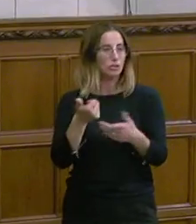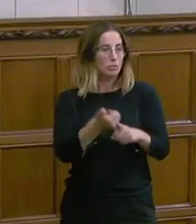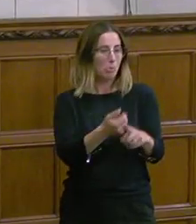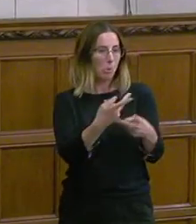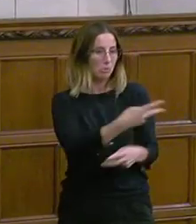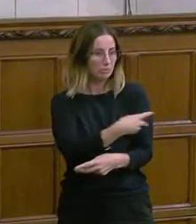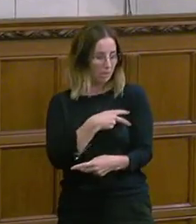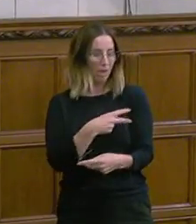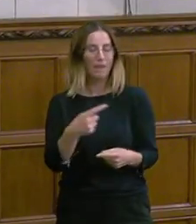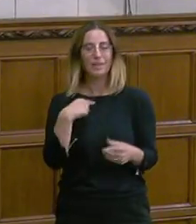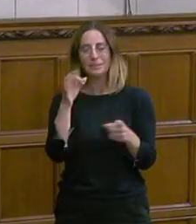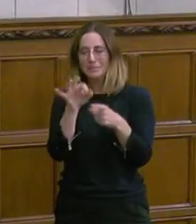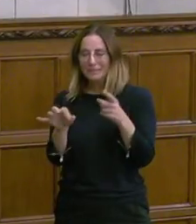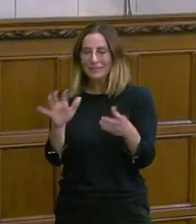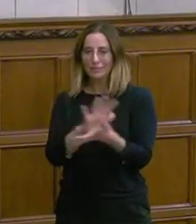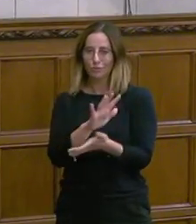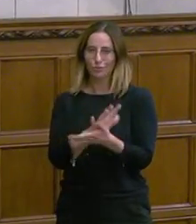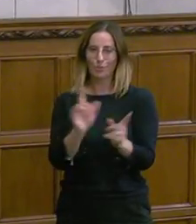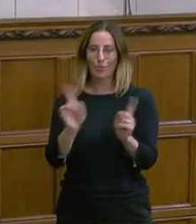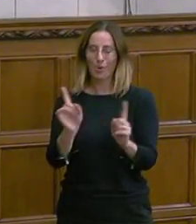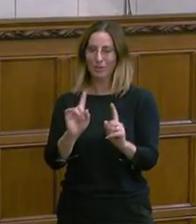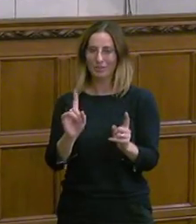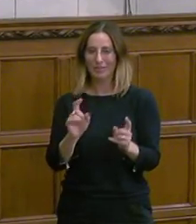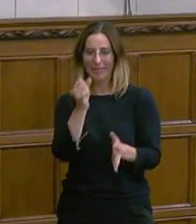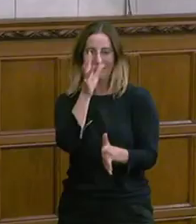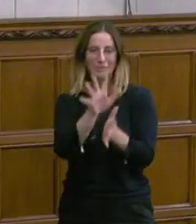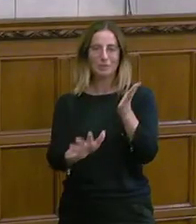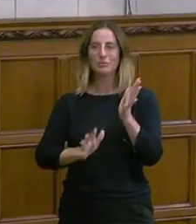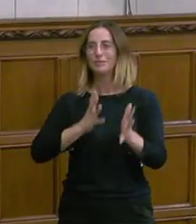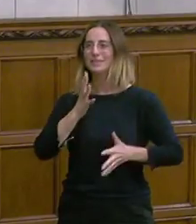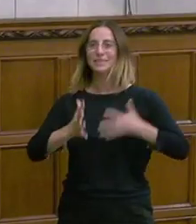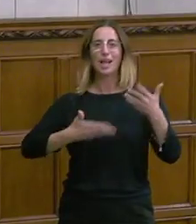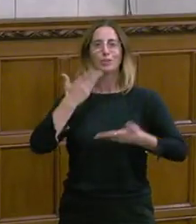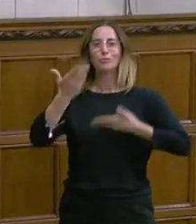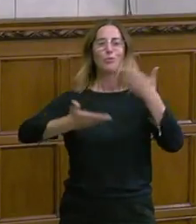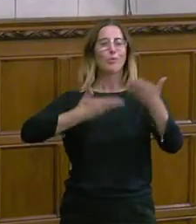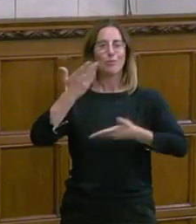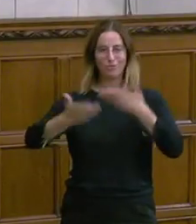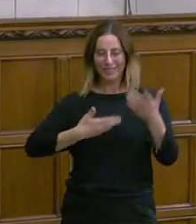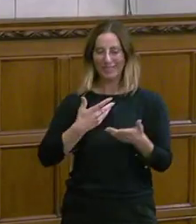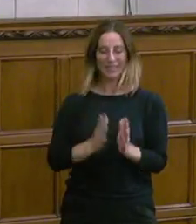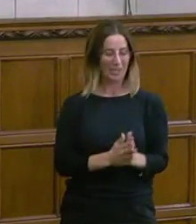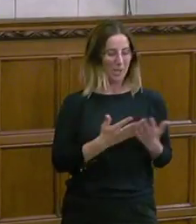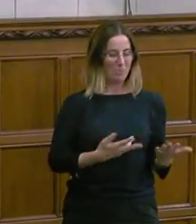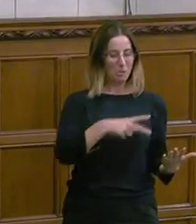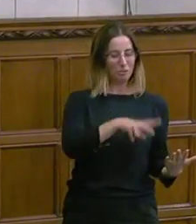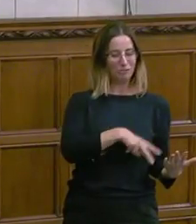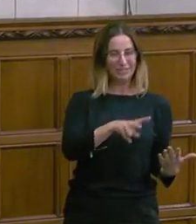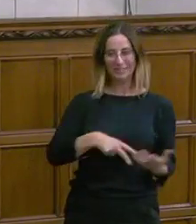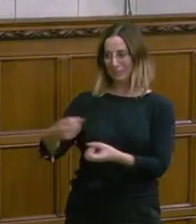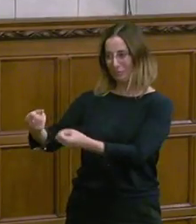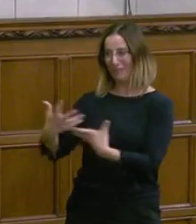I particularly enjoyed the magical experience of a science storytelling and book reading session provided by one of